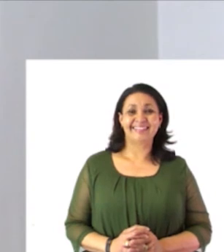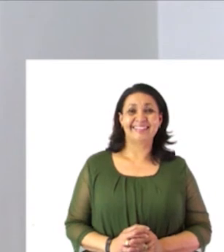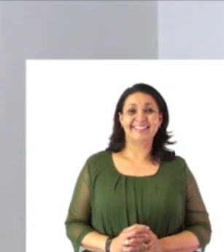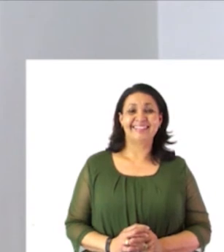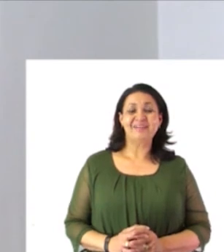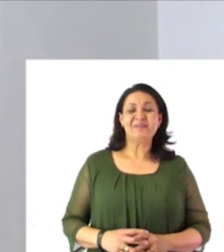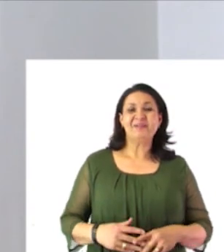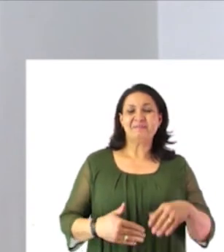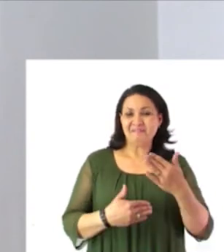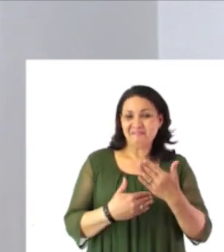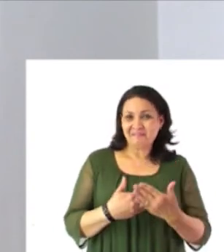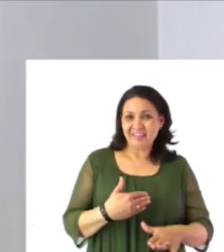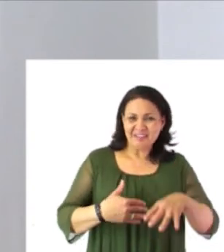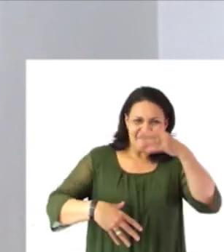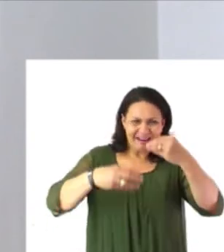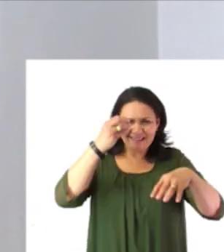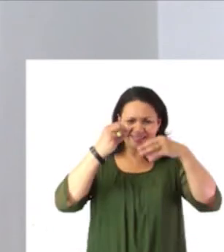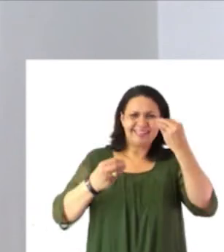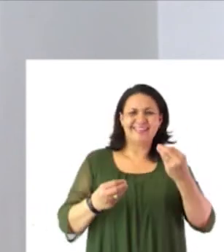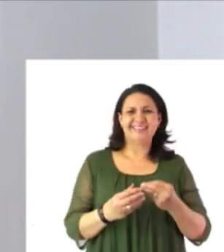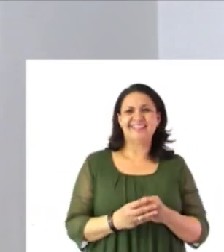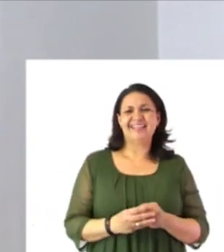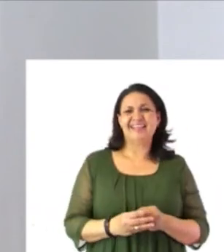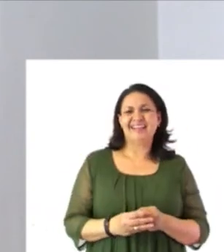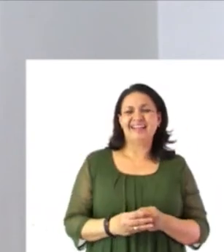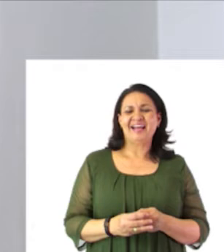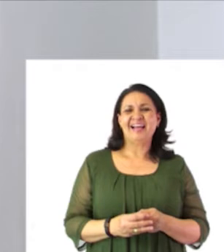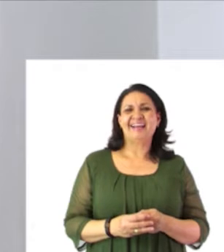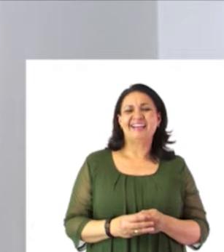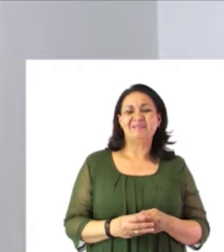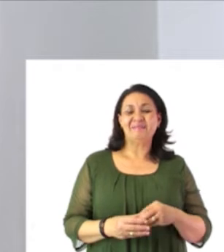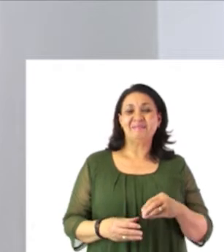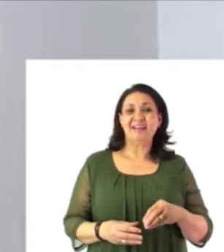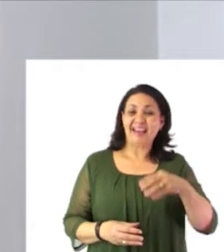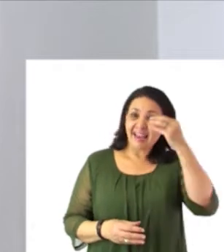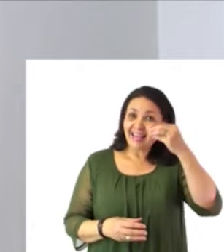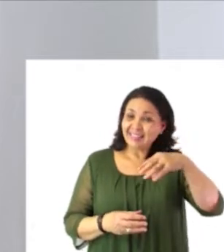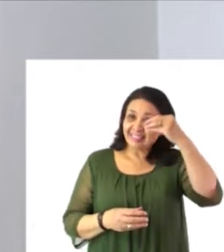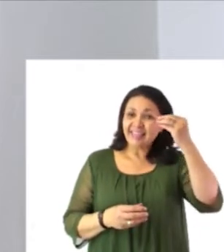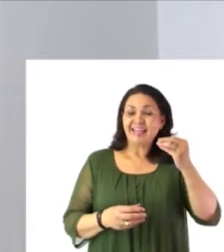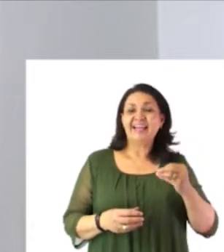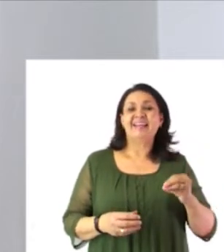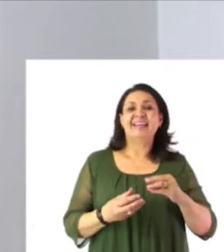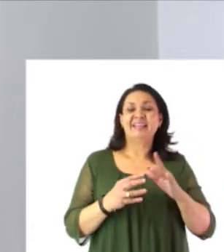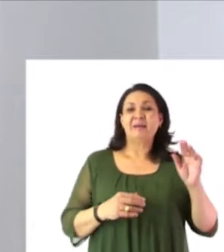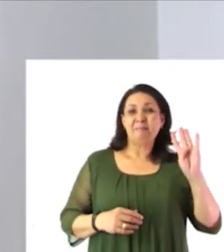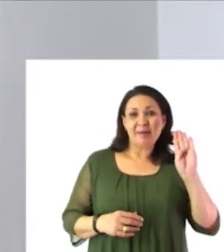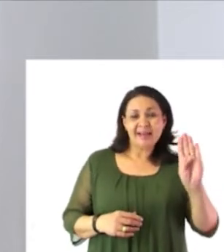We have come to the end of our lesson, and I hope you have learned about letter B